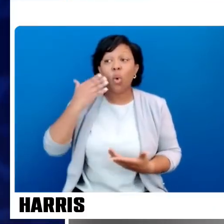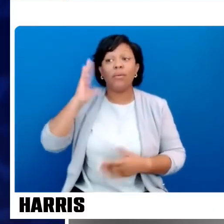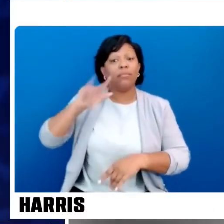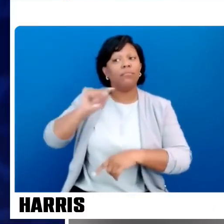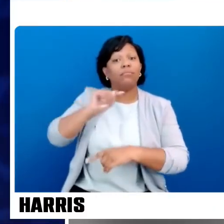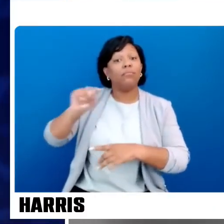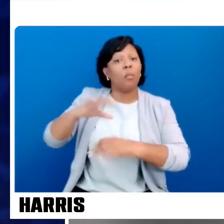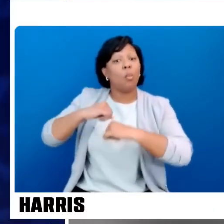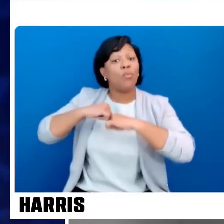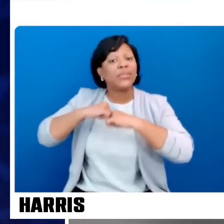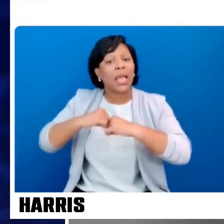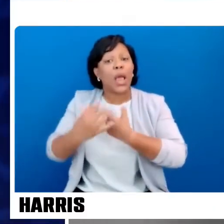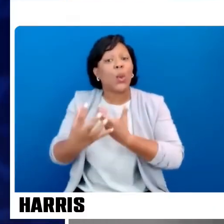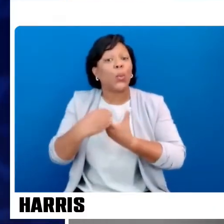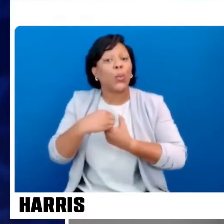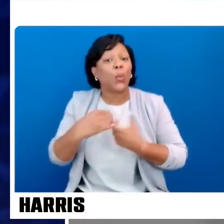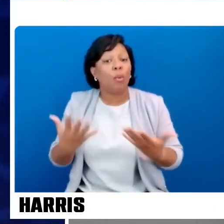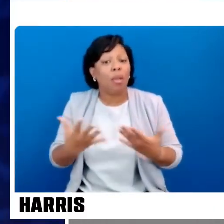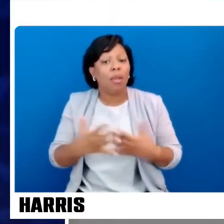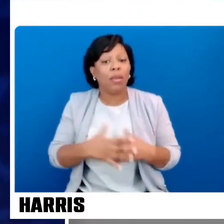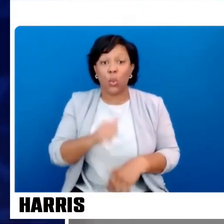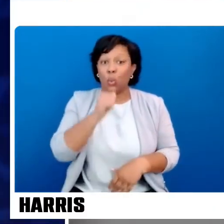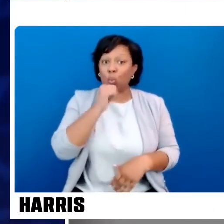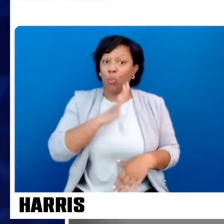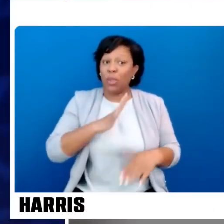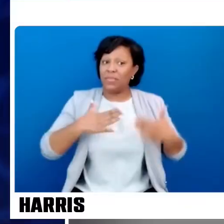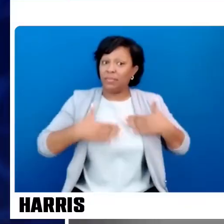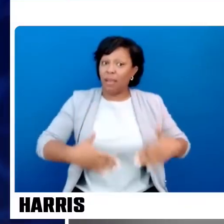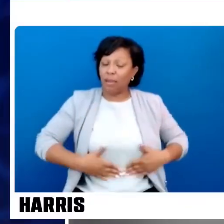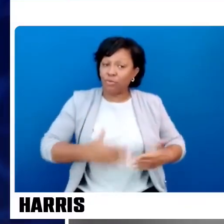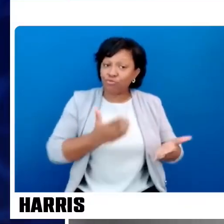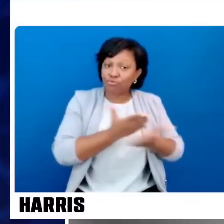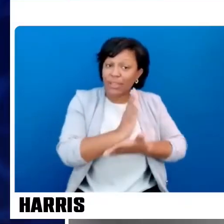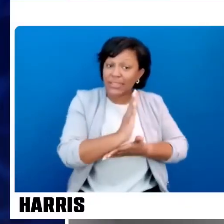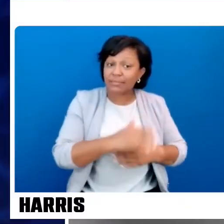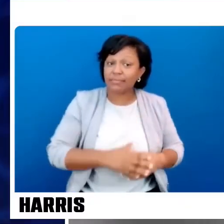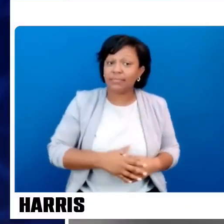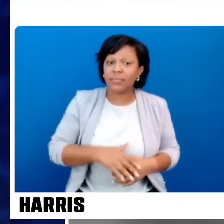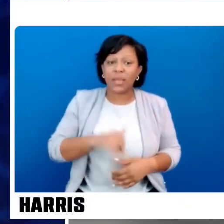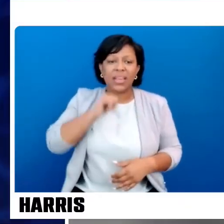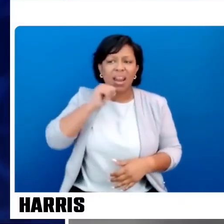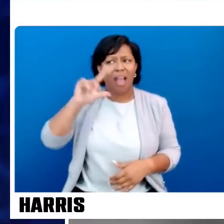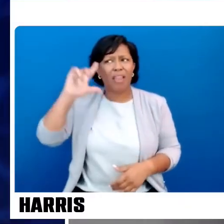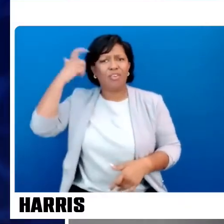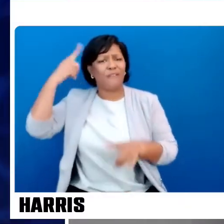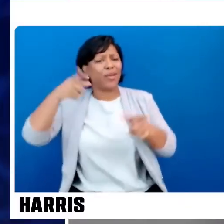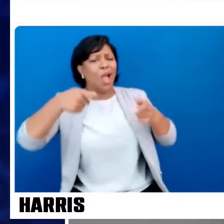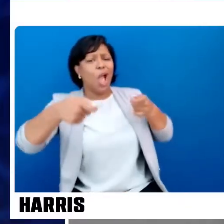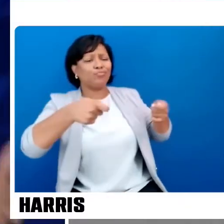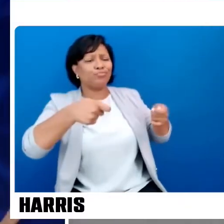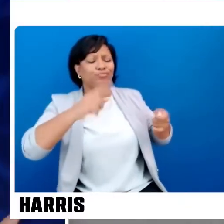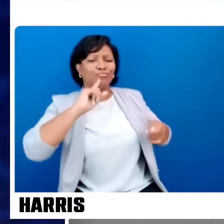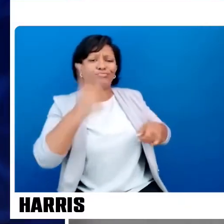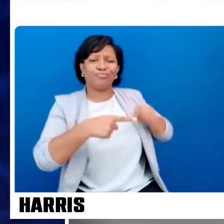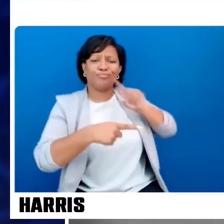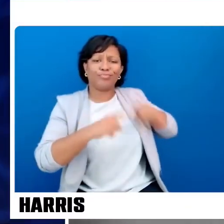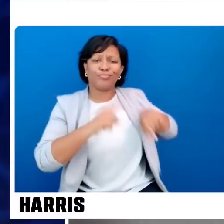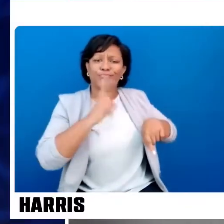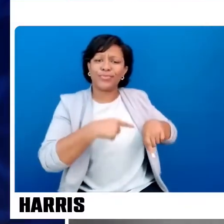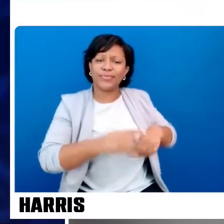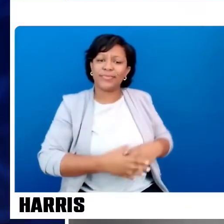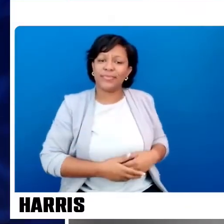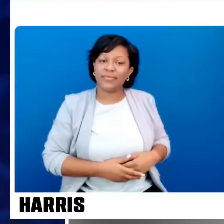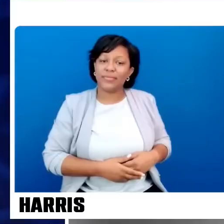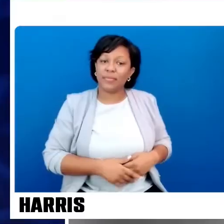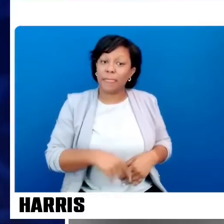body and not have her government tell her what to do. I'll tell you, I started my career as a prosecutor. I was a DA, I was an